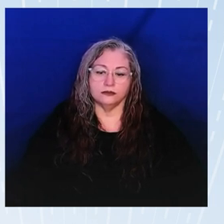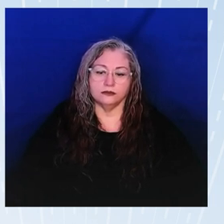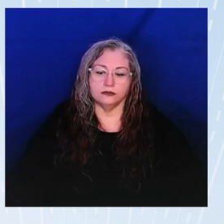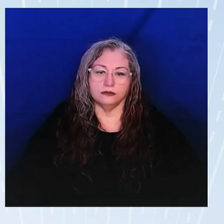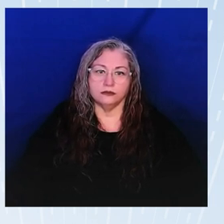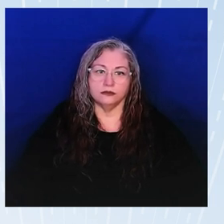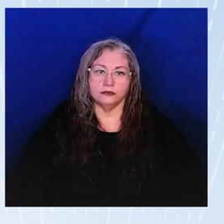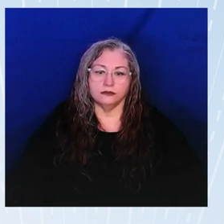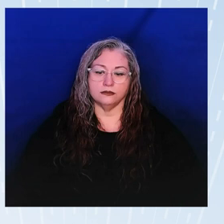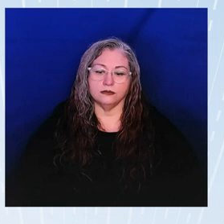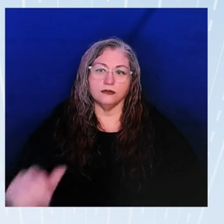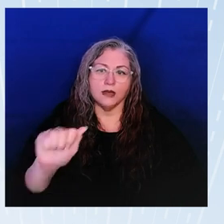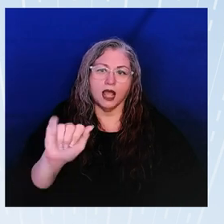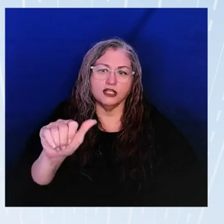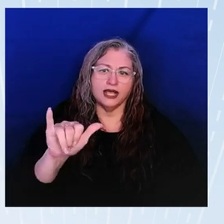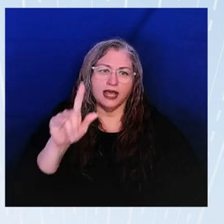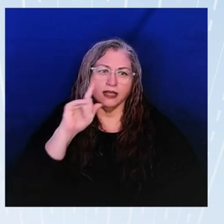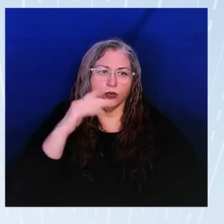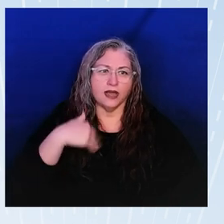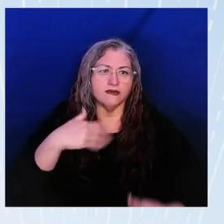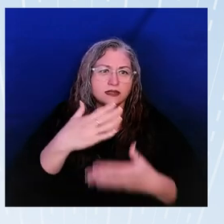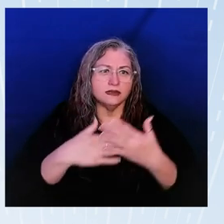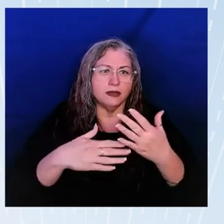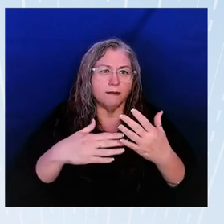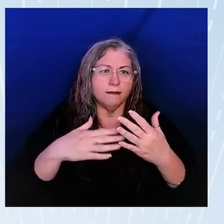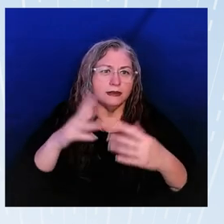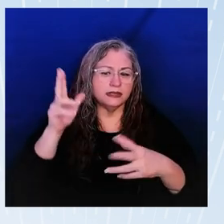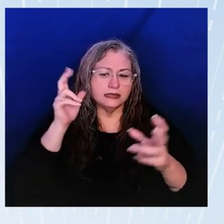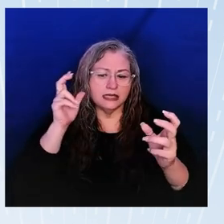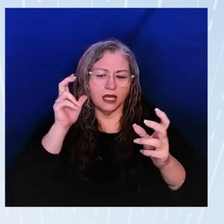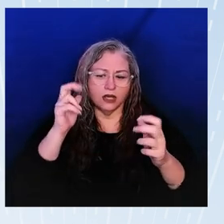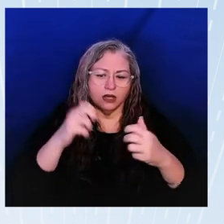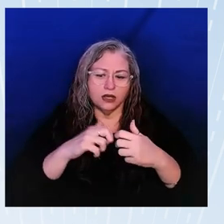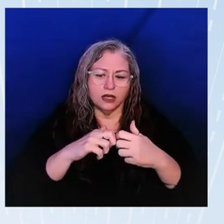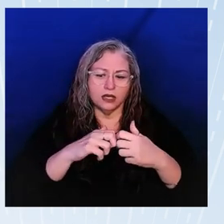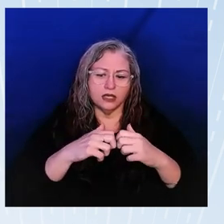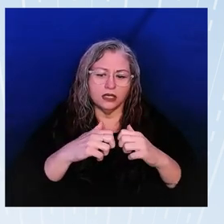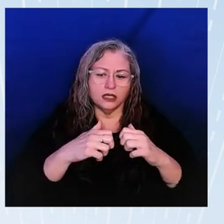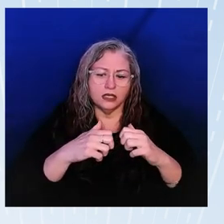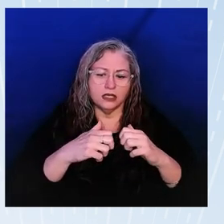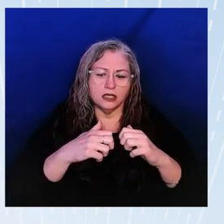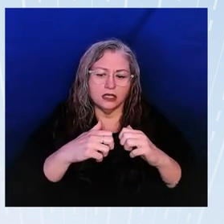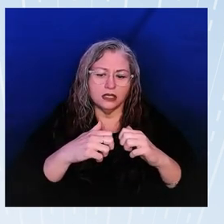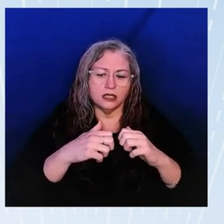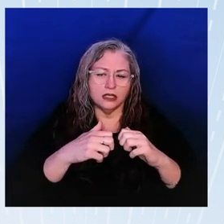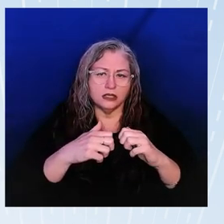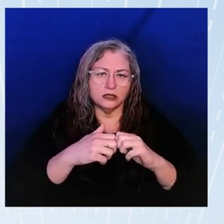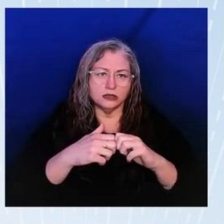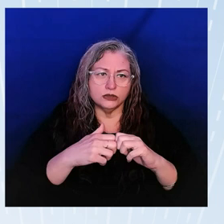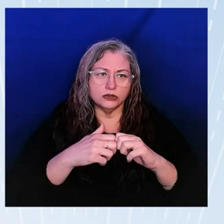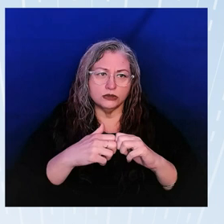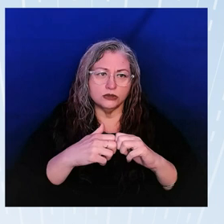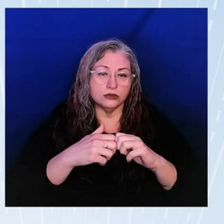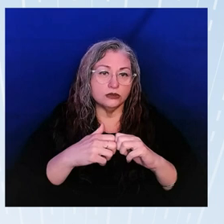Ajay, we have some language, I mean, some sound issues with. Can you hear me?